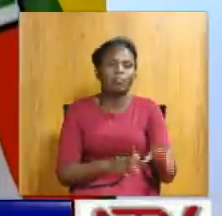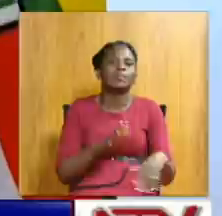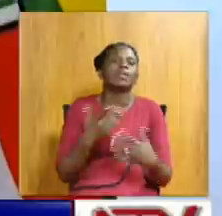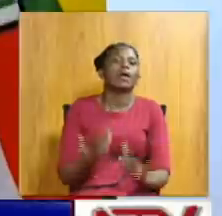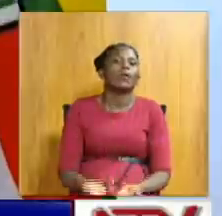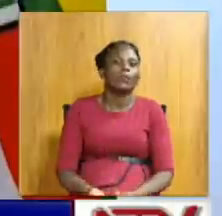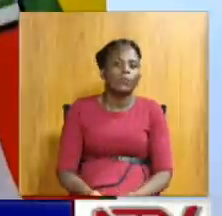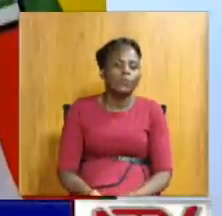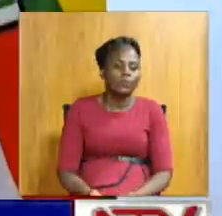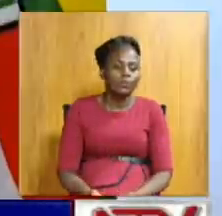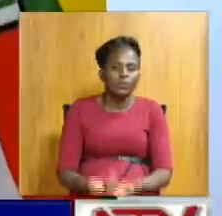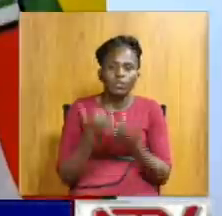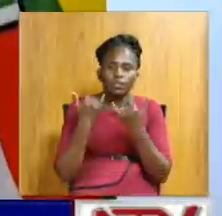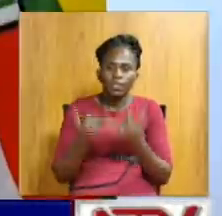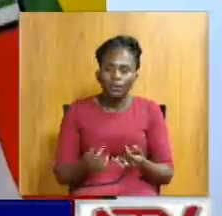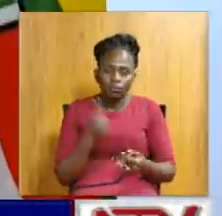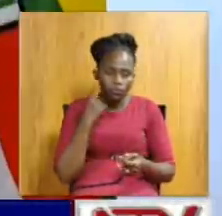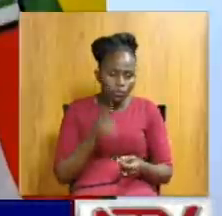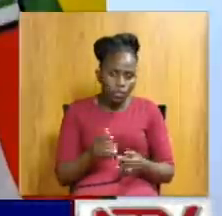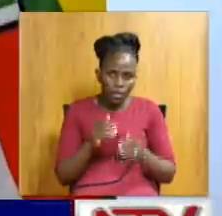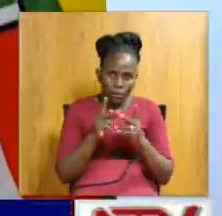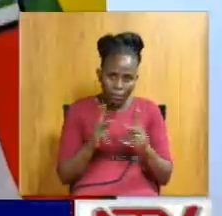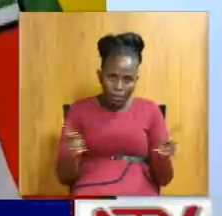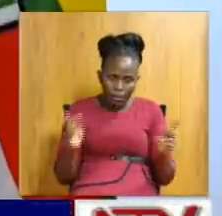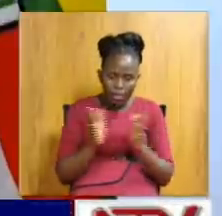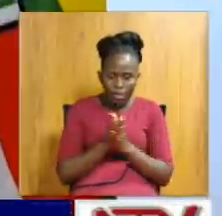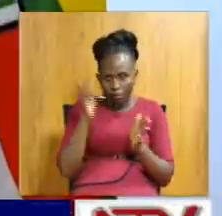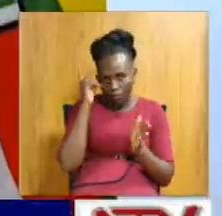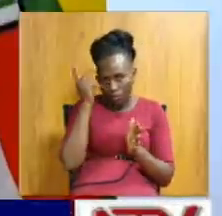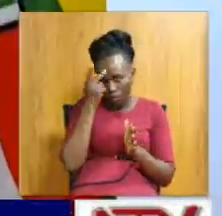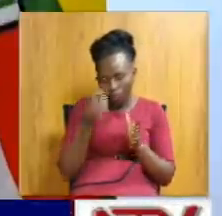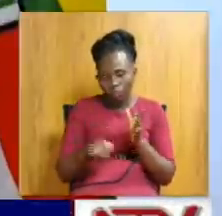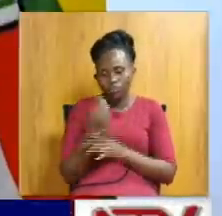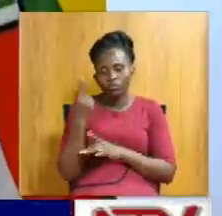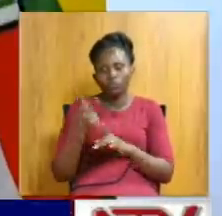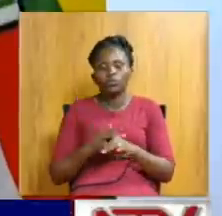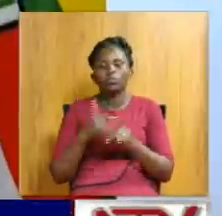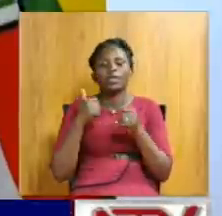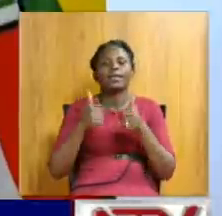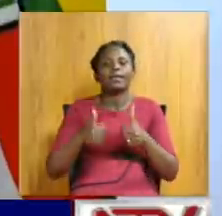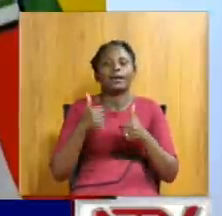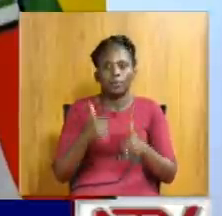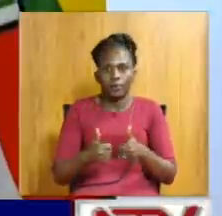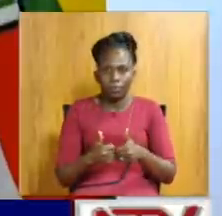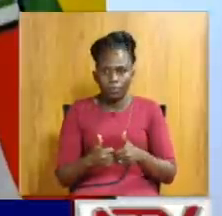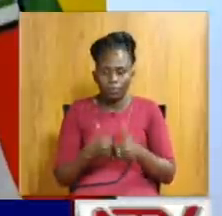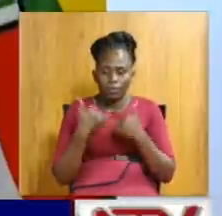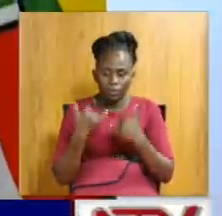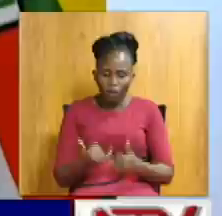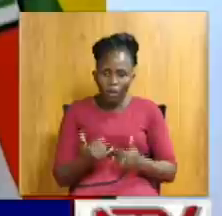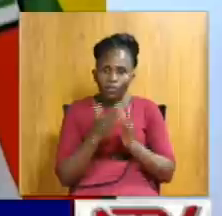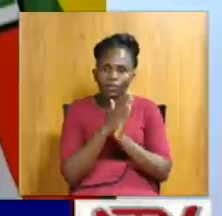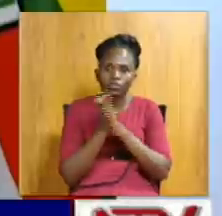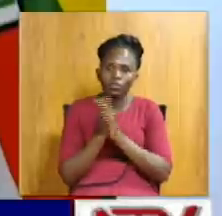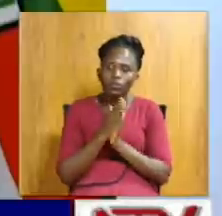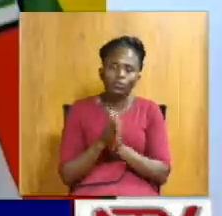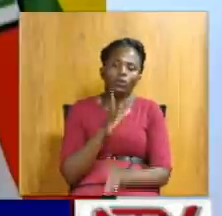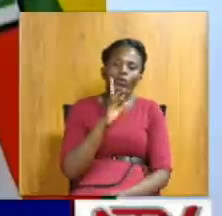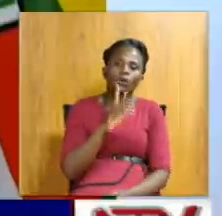It is on account of the peace and policies brought by the NRM. The story of